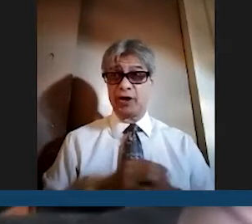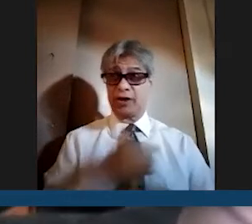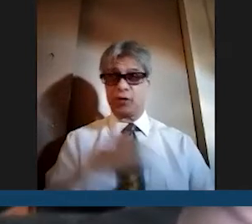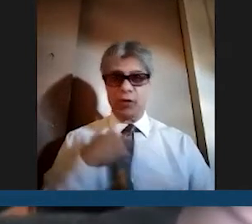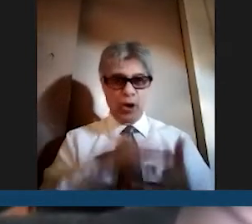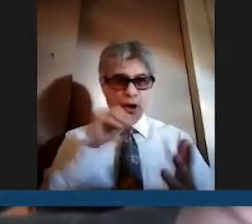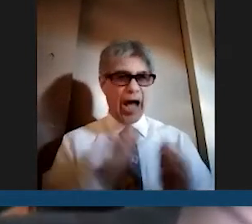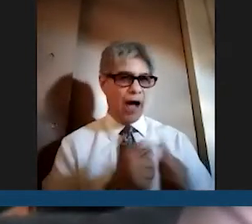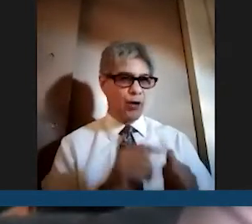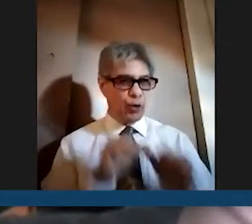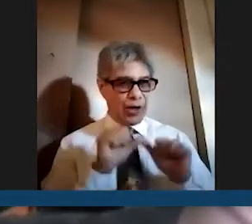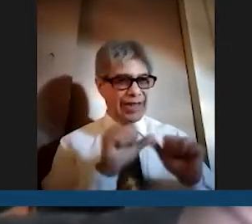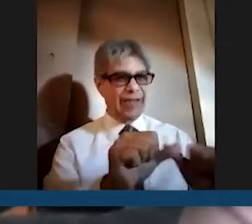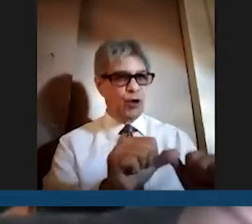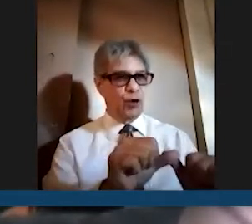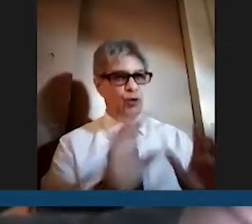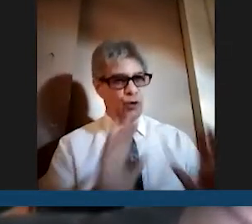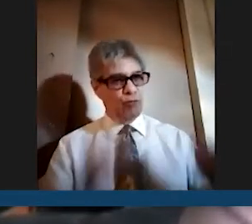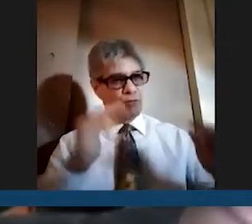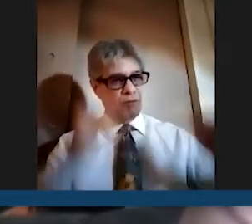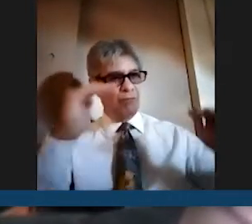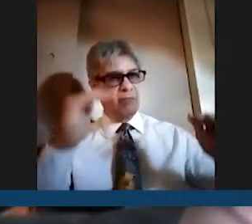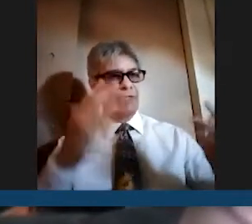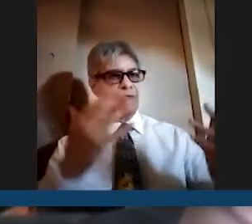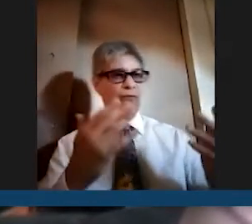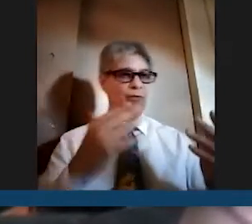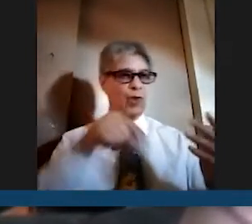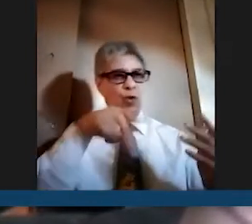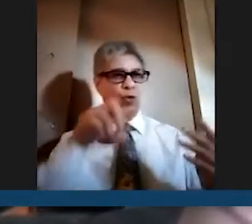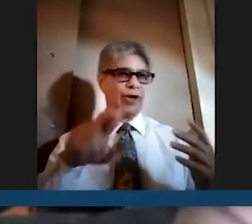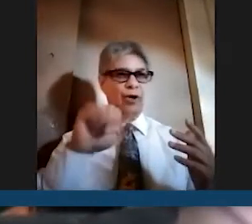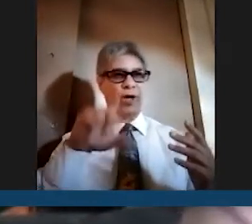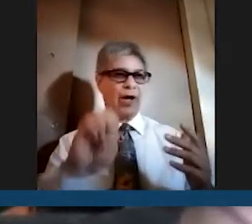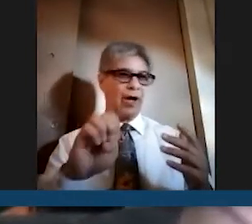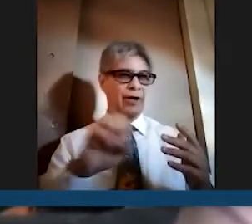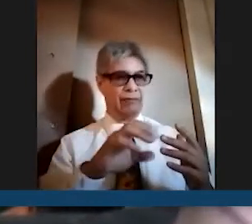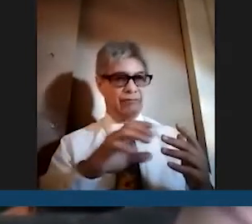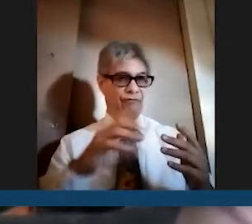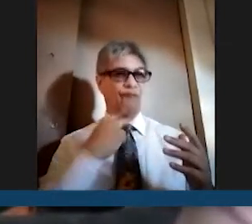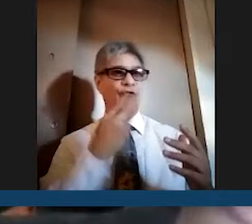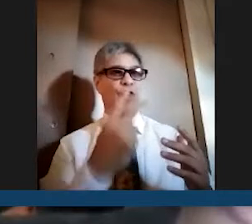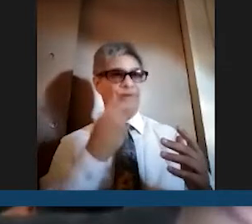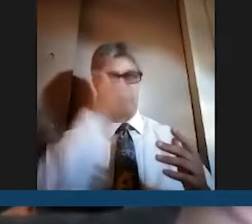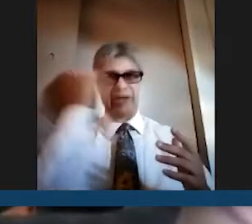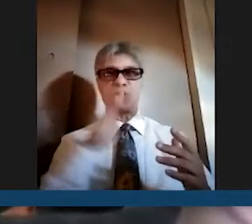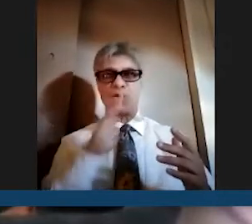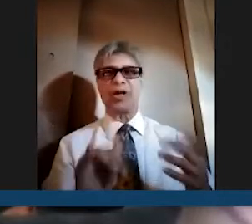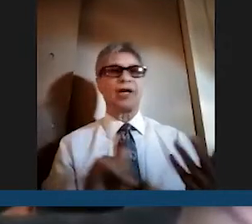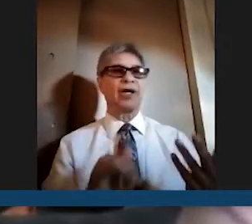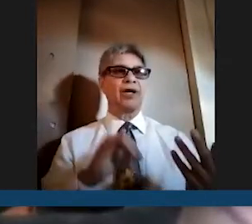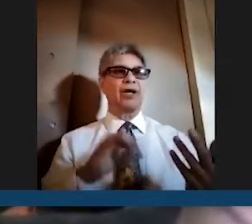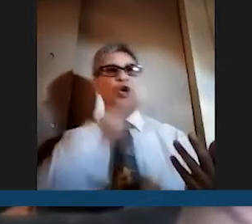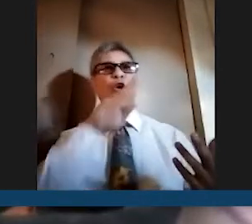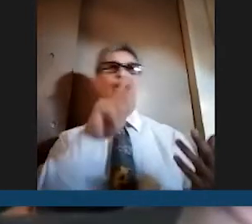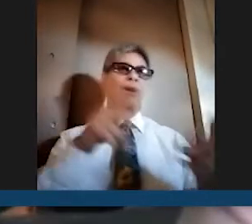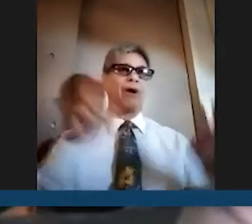to lift up queer AAPI voices, because, there's really just a dearth of, leadership, particularly at the